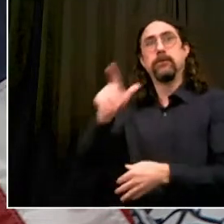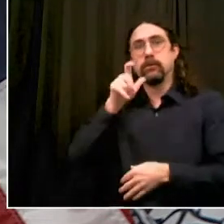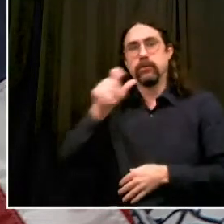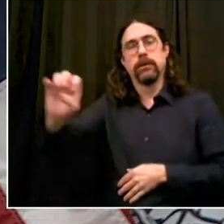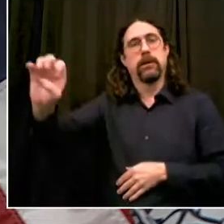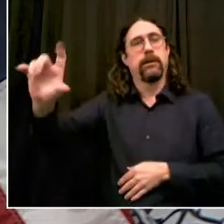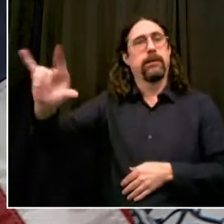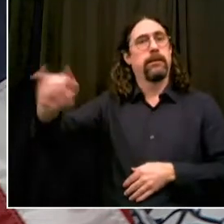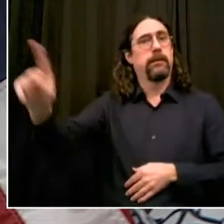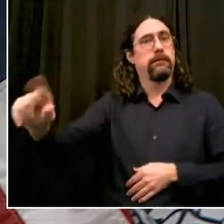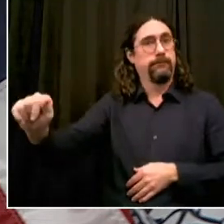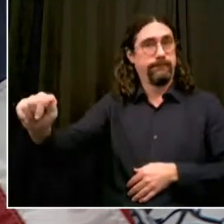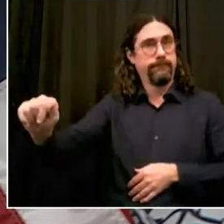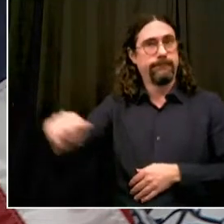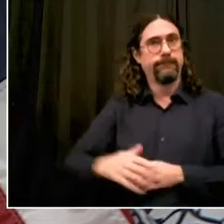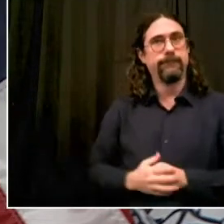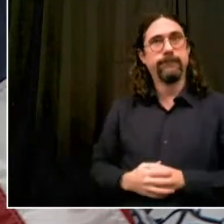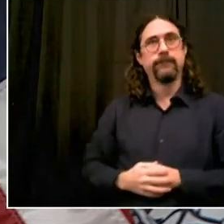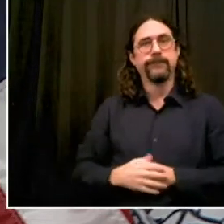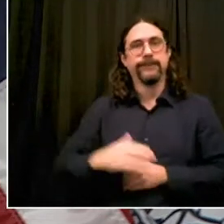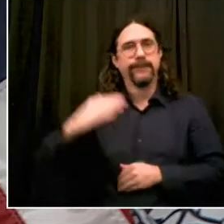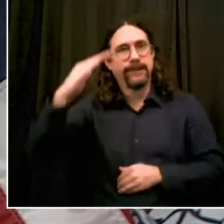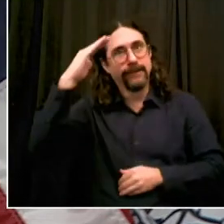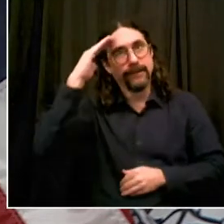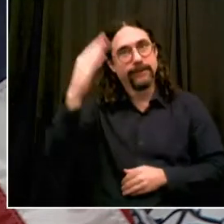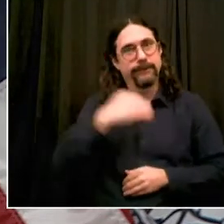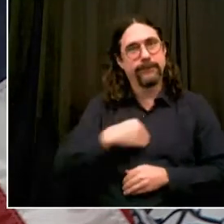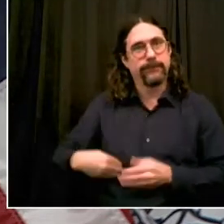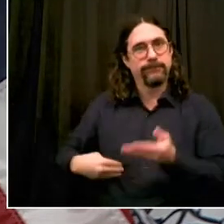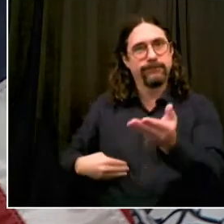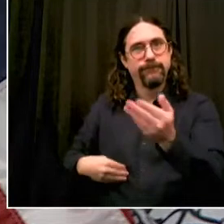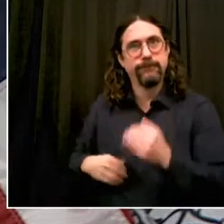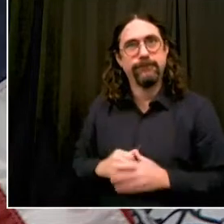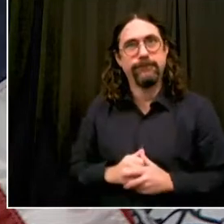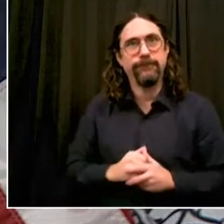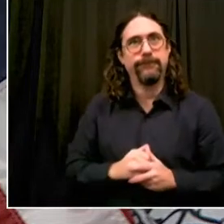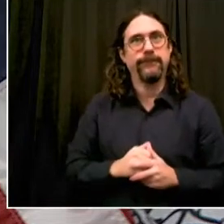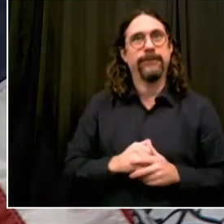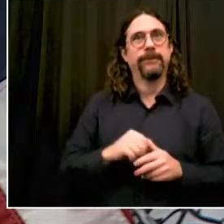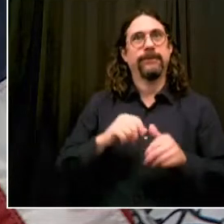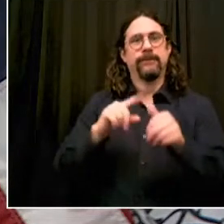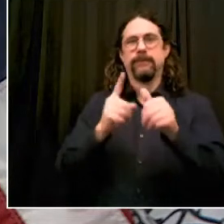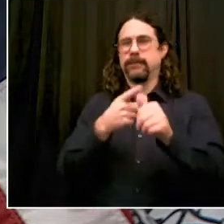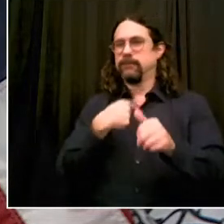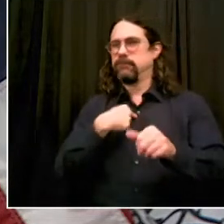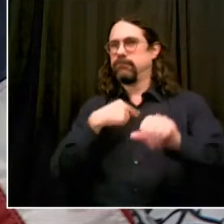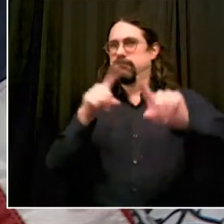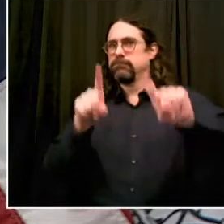have a broader question. How many kids are actually eligible to go back the week of the 7th? Because I know